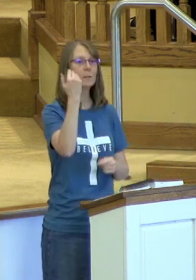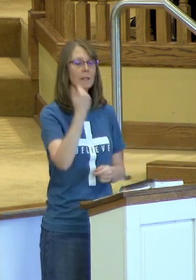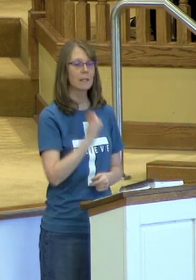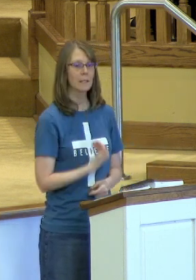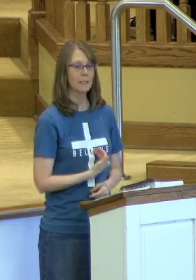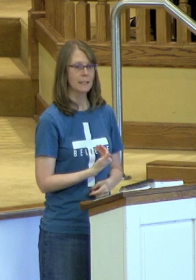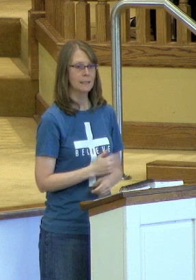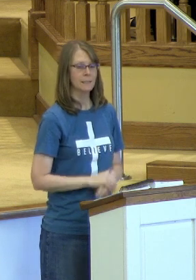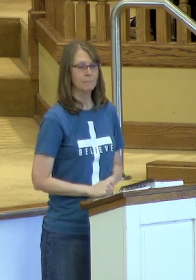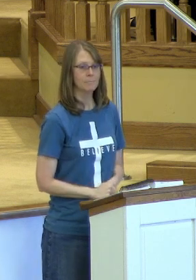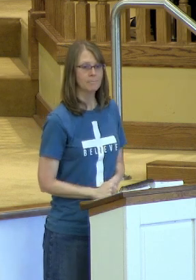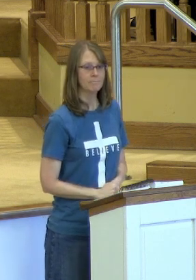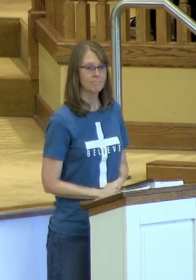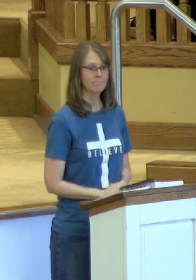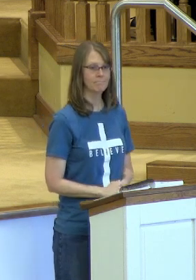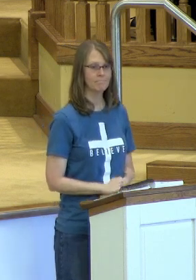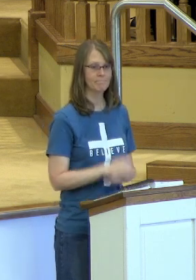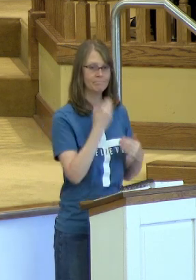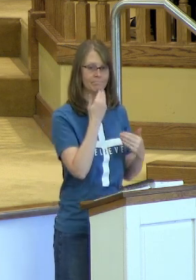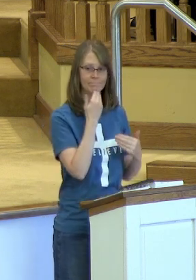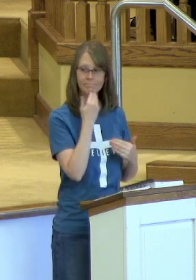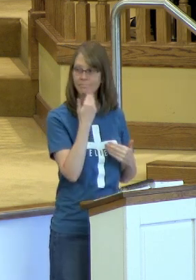Amen. Thank you so much. You can be seated.